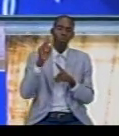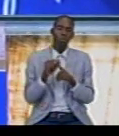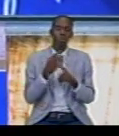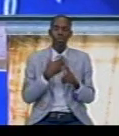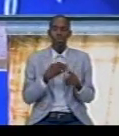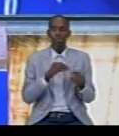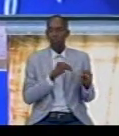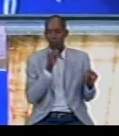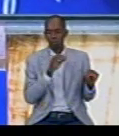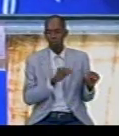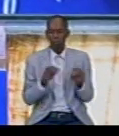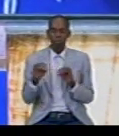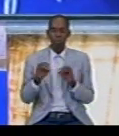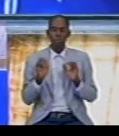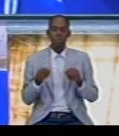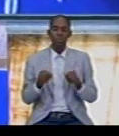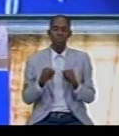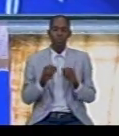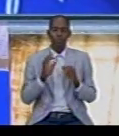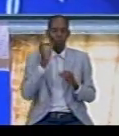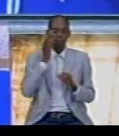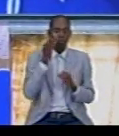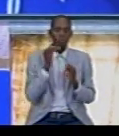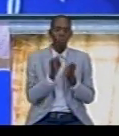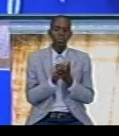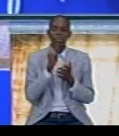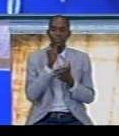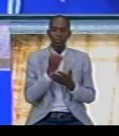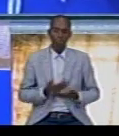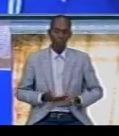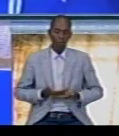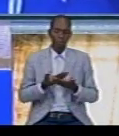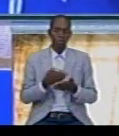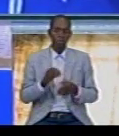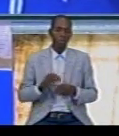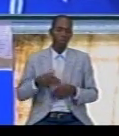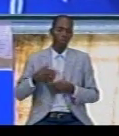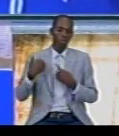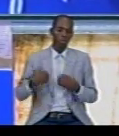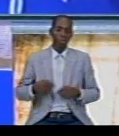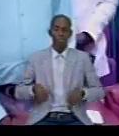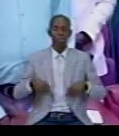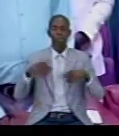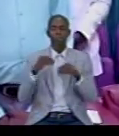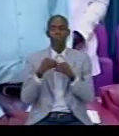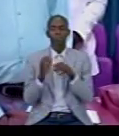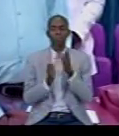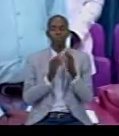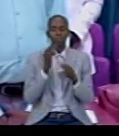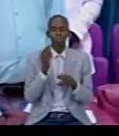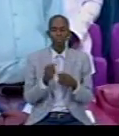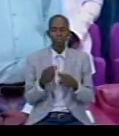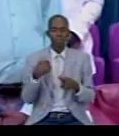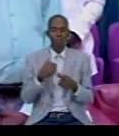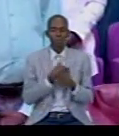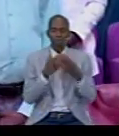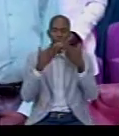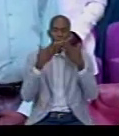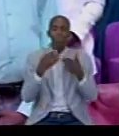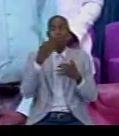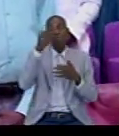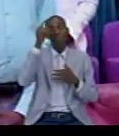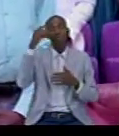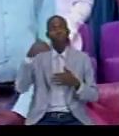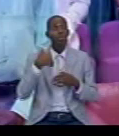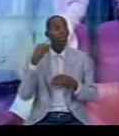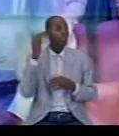unwavering fruit that is born in our hearts and lives in Jesus' name. We thank you because we know